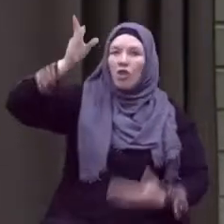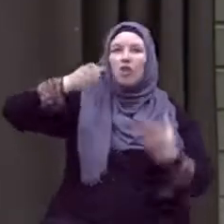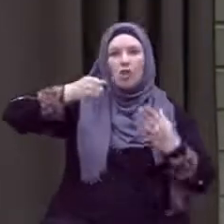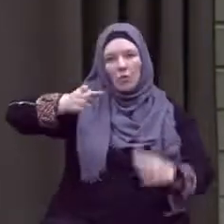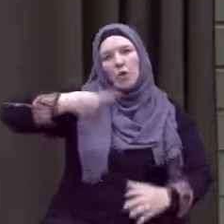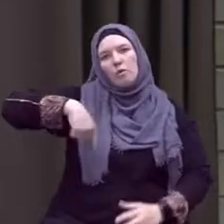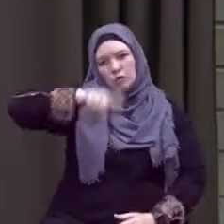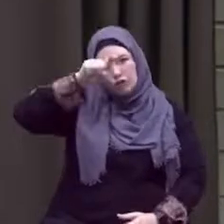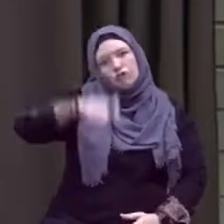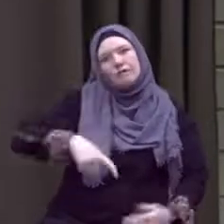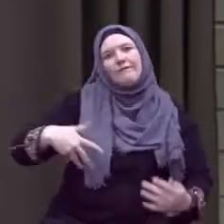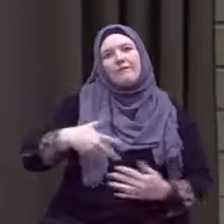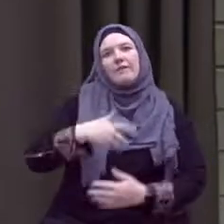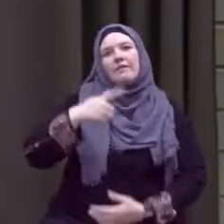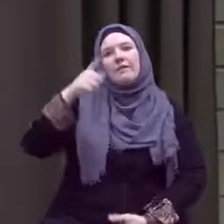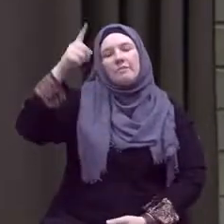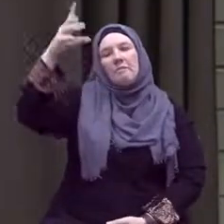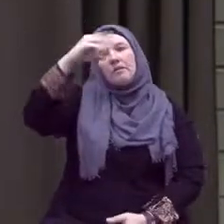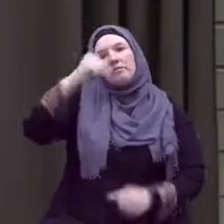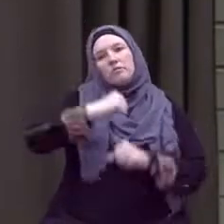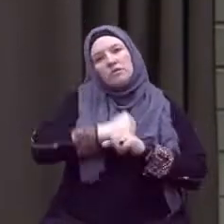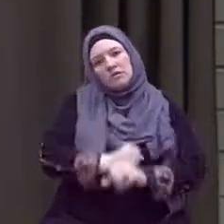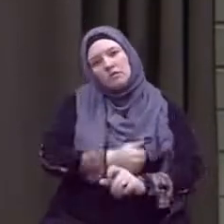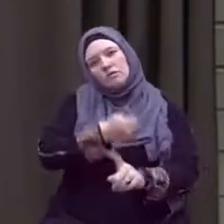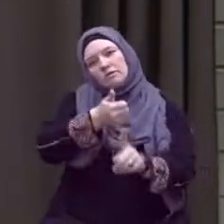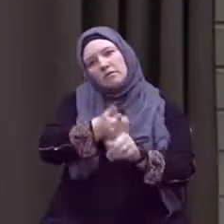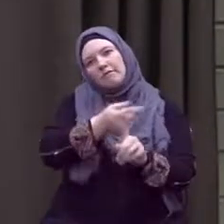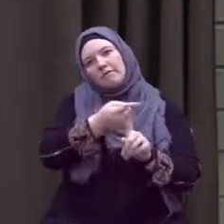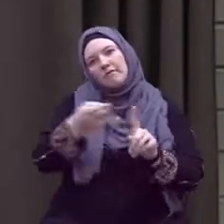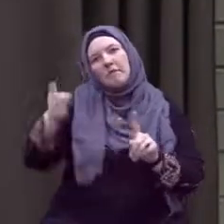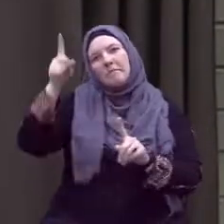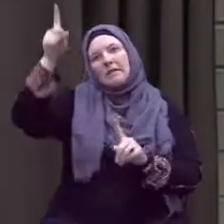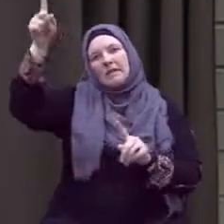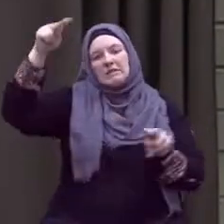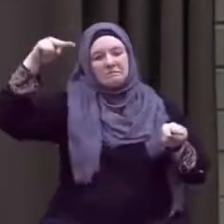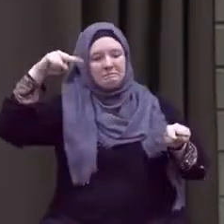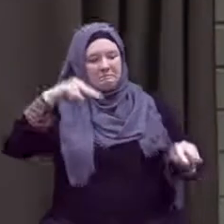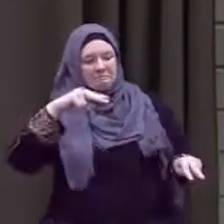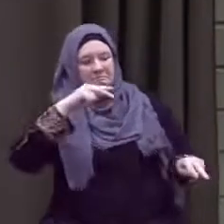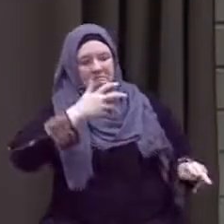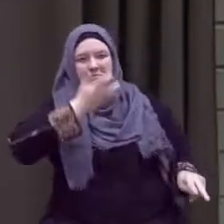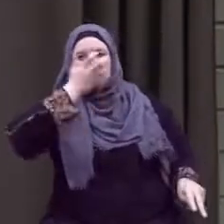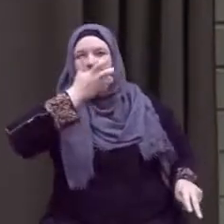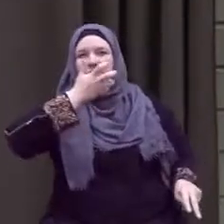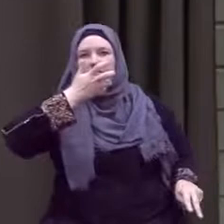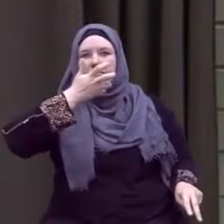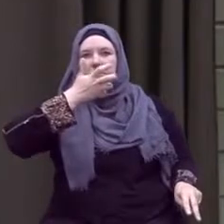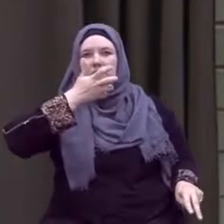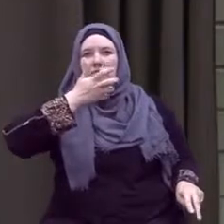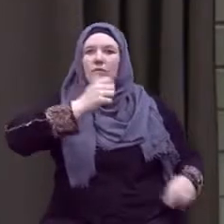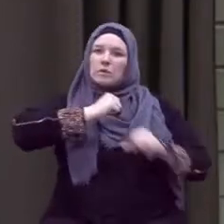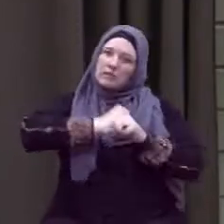feared. And protect yourself from His displeasure and anger.